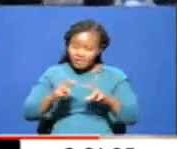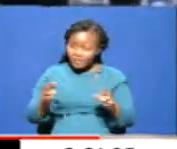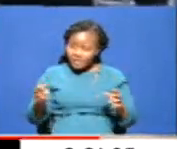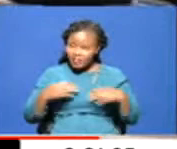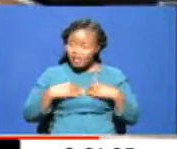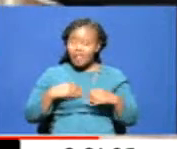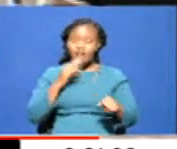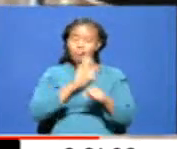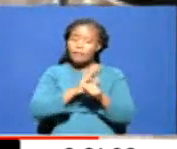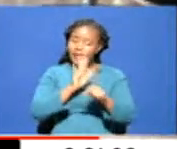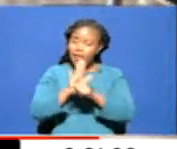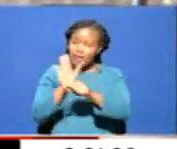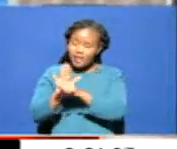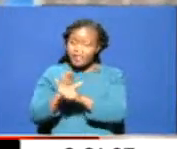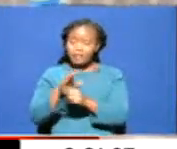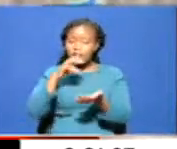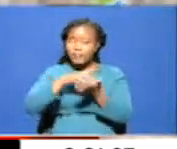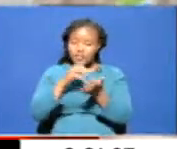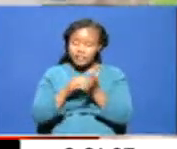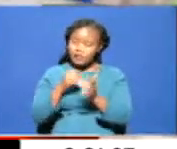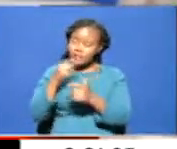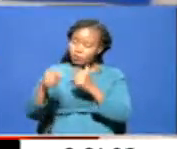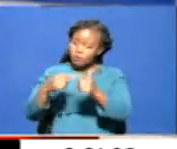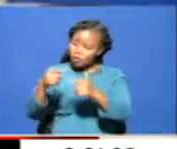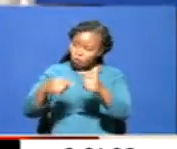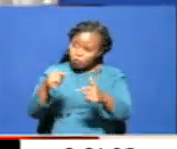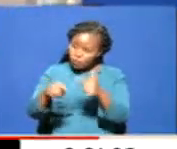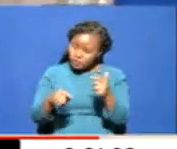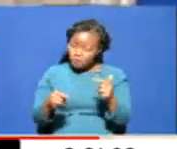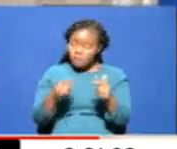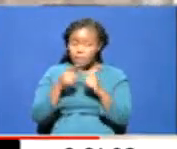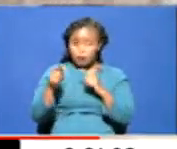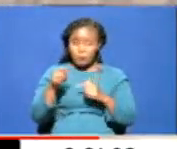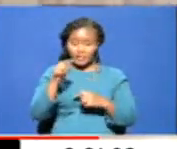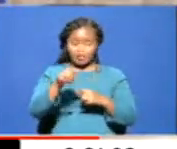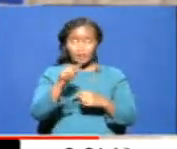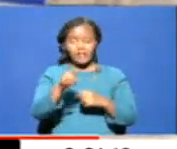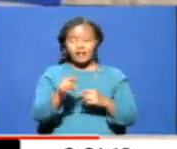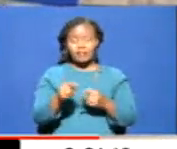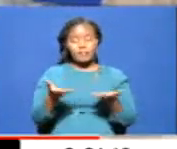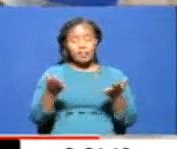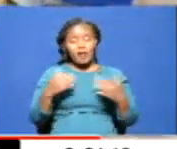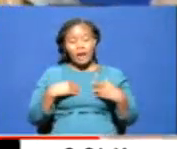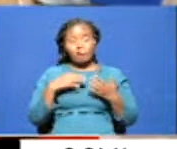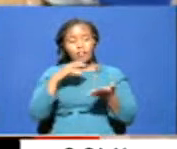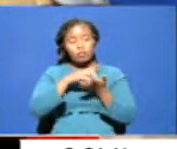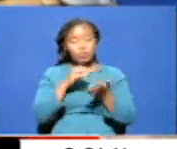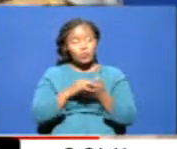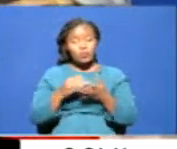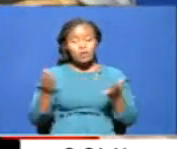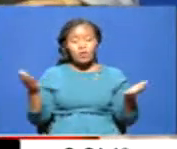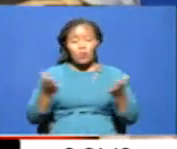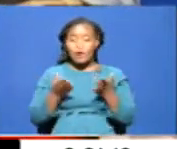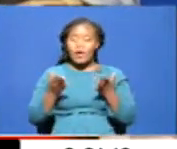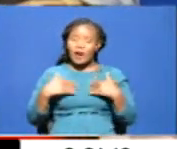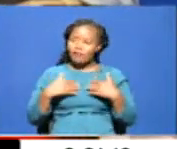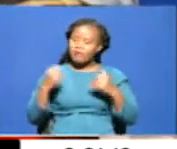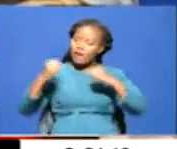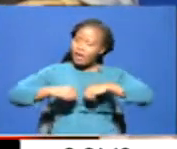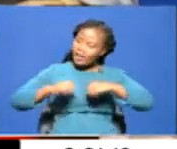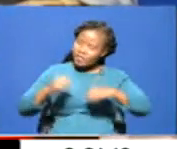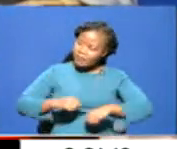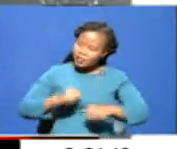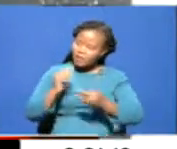are taking place. But since there's an environment that is allowing an environment of agreement between the